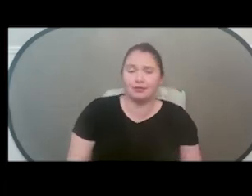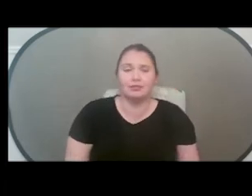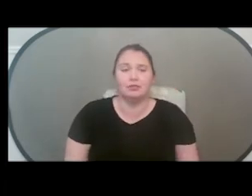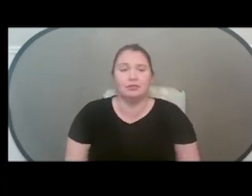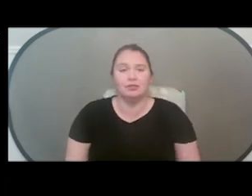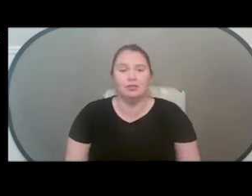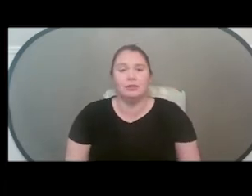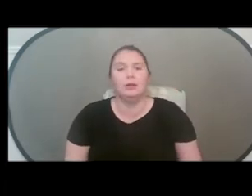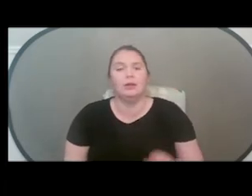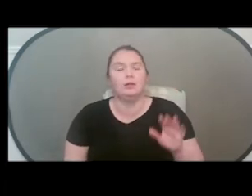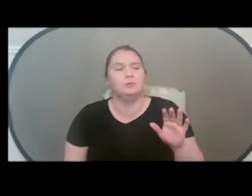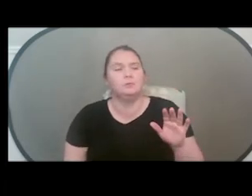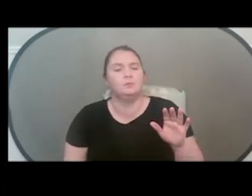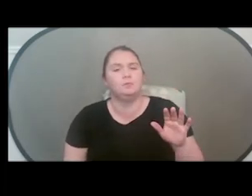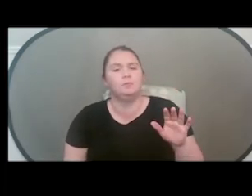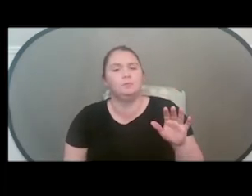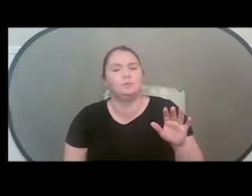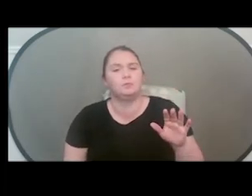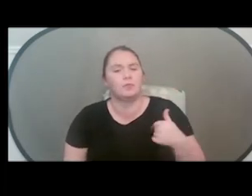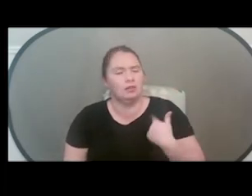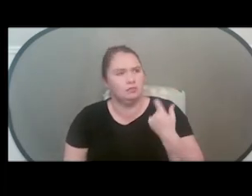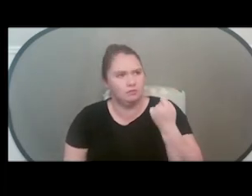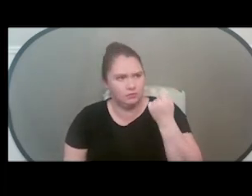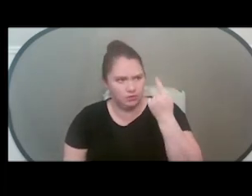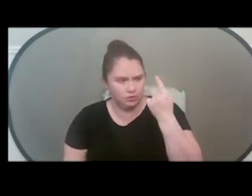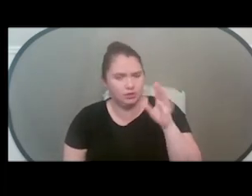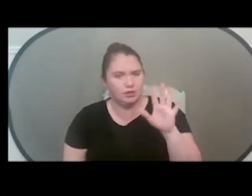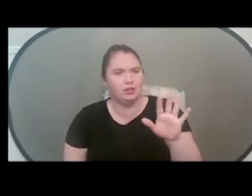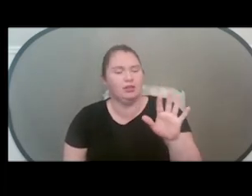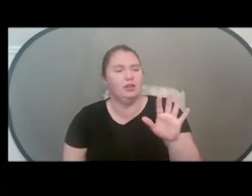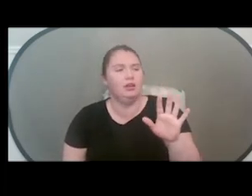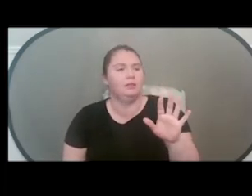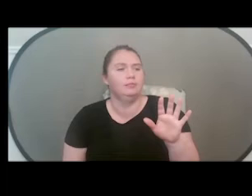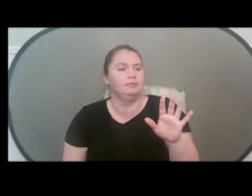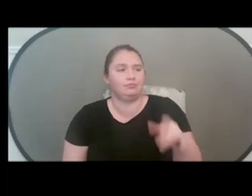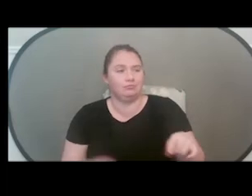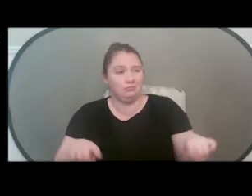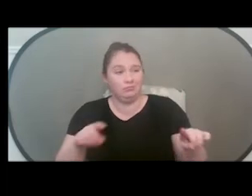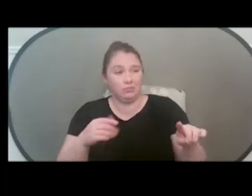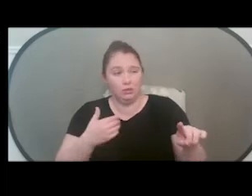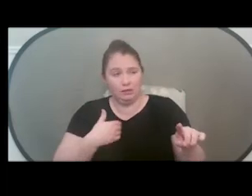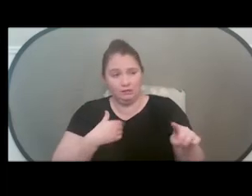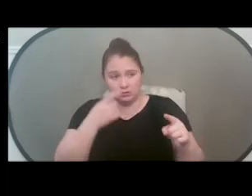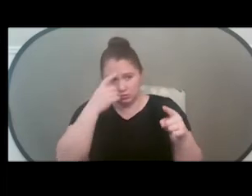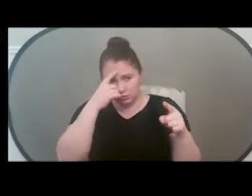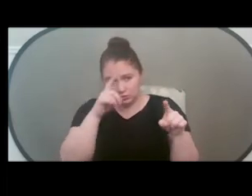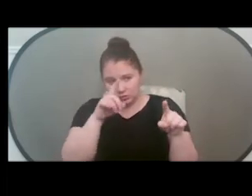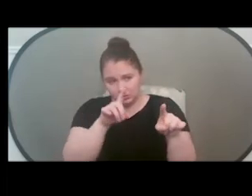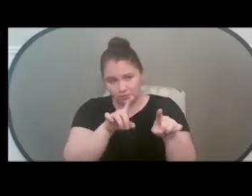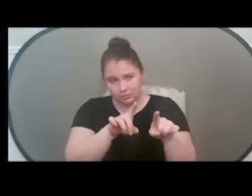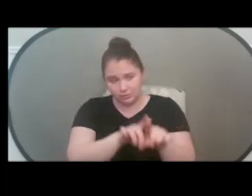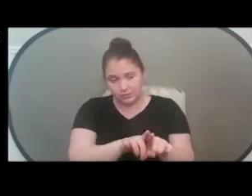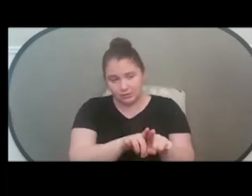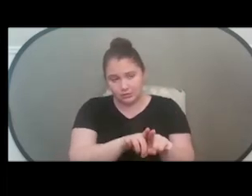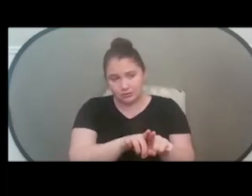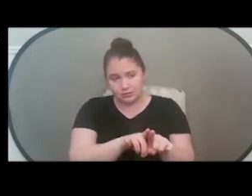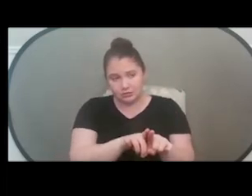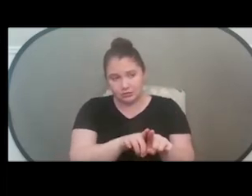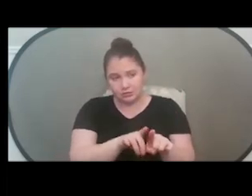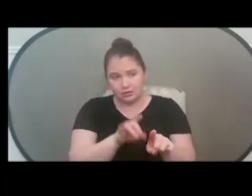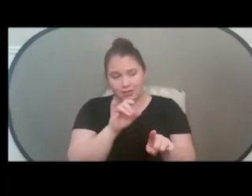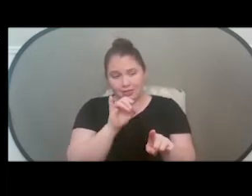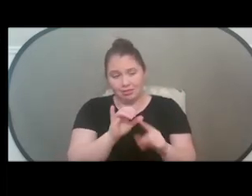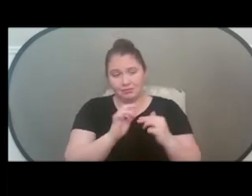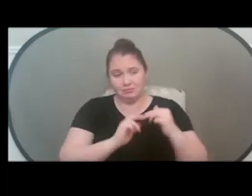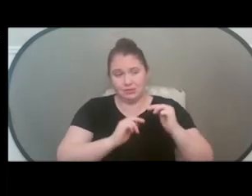Did I understand that there is an agreement in place with is it Creative Waco, or that facility